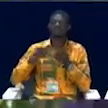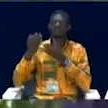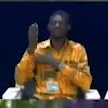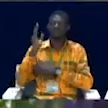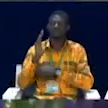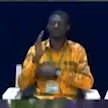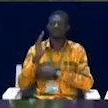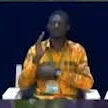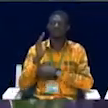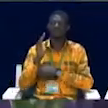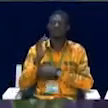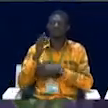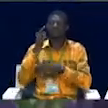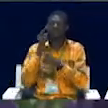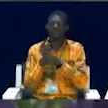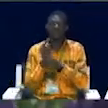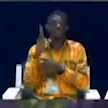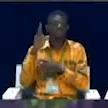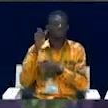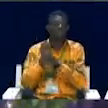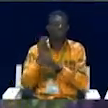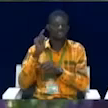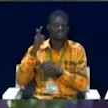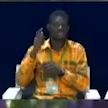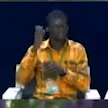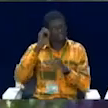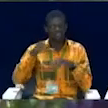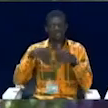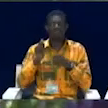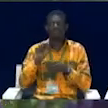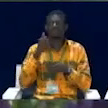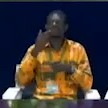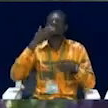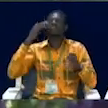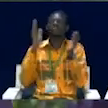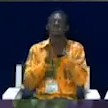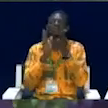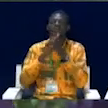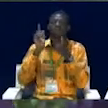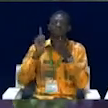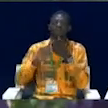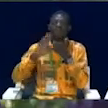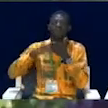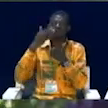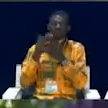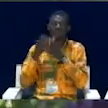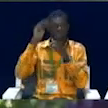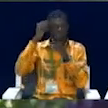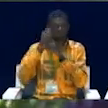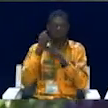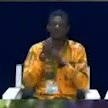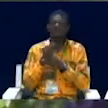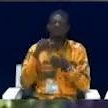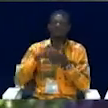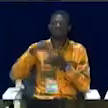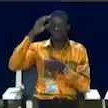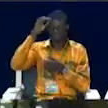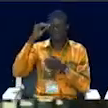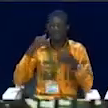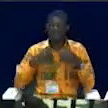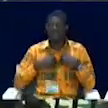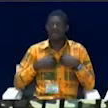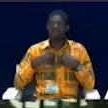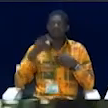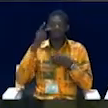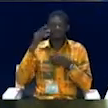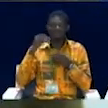God, just 3 years later, he gave us another one, praise, to confirm himself. And this boy, as you see